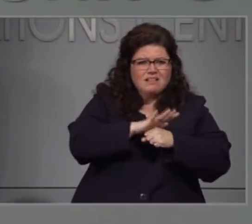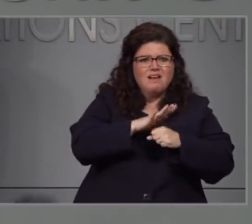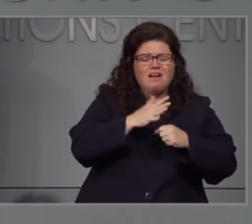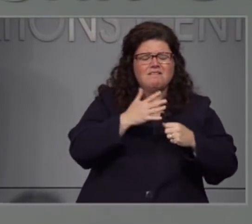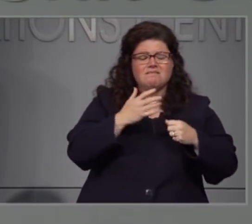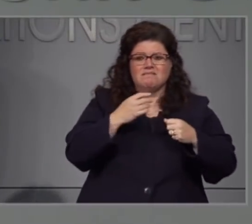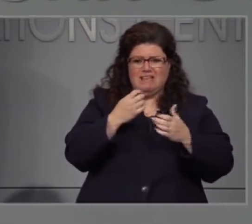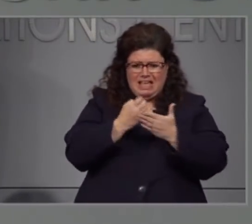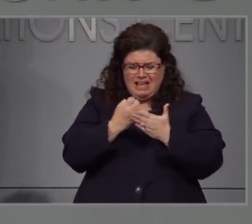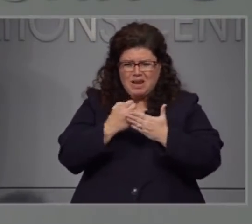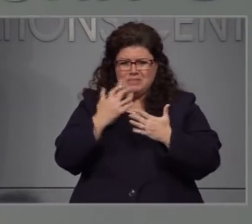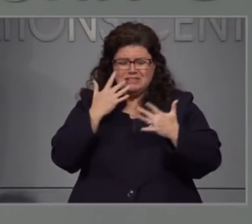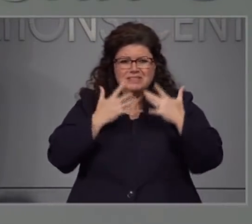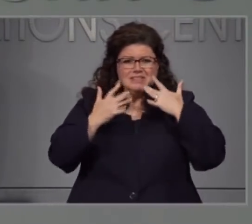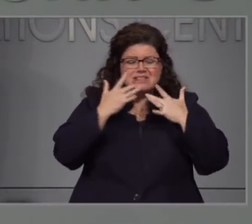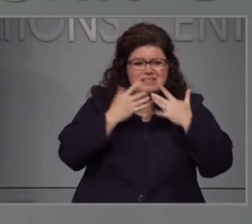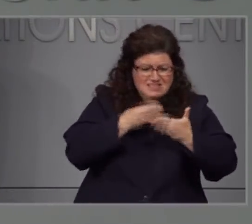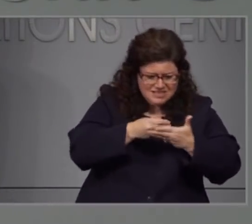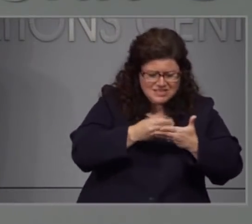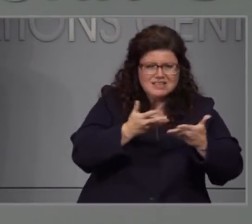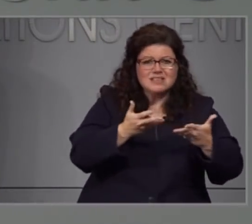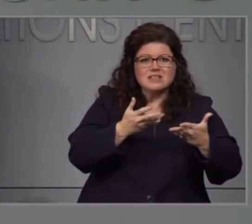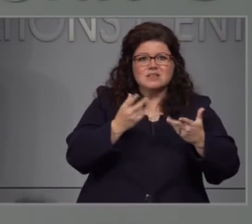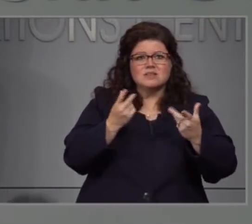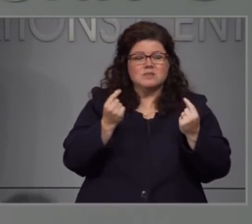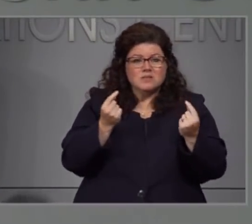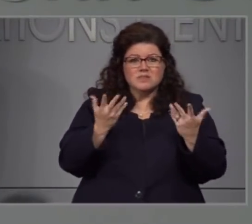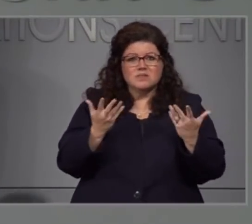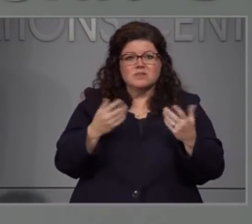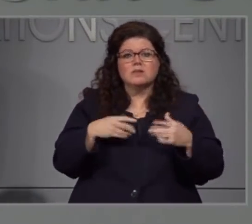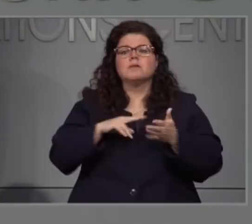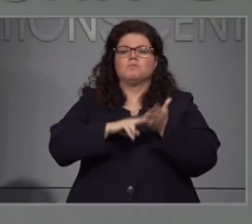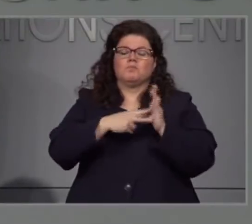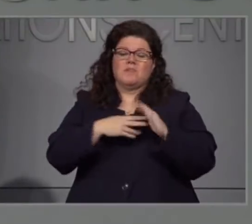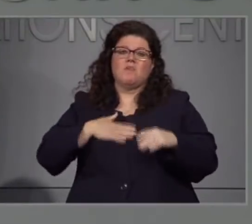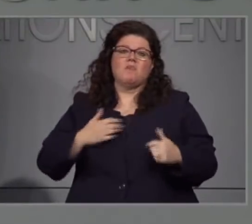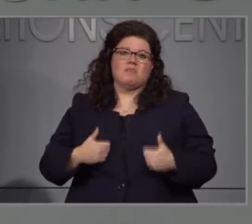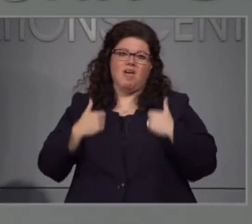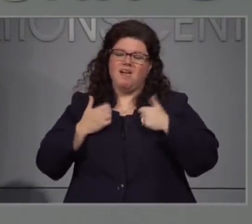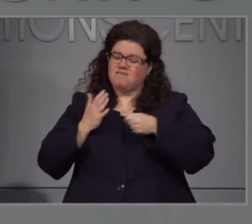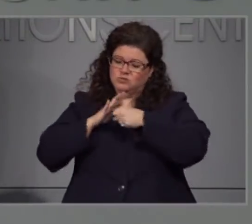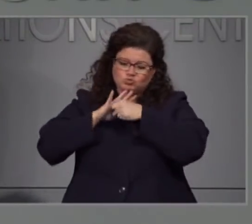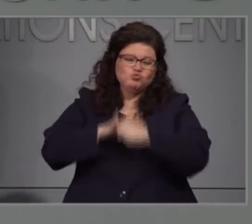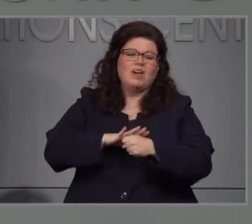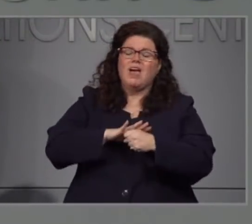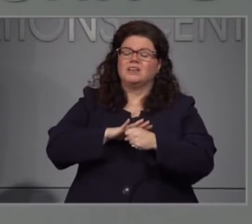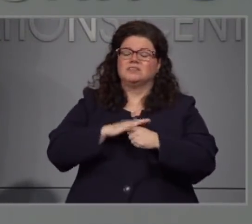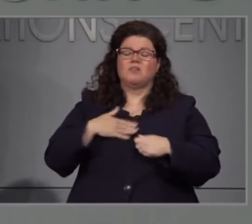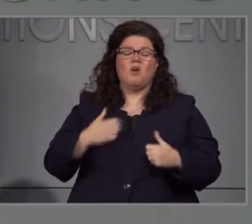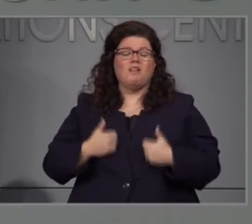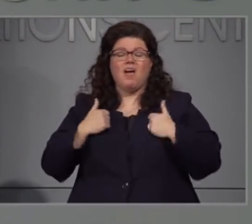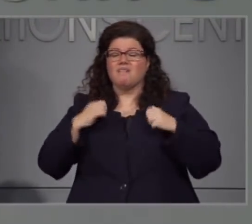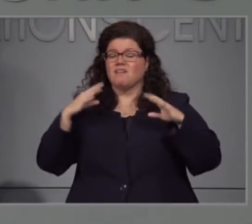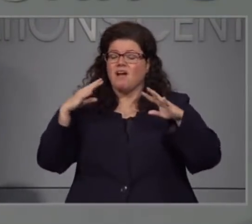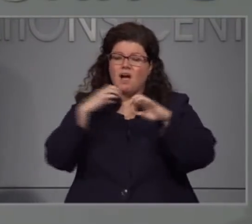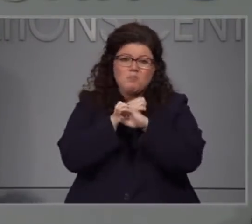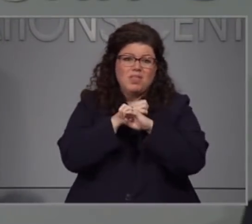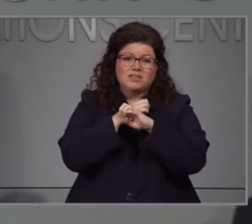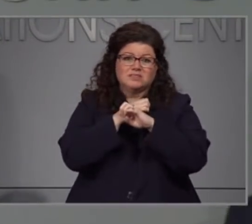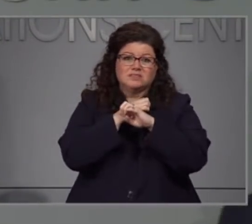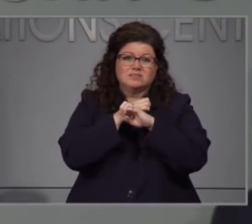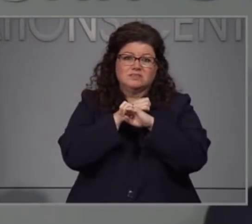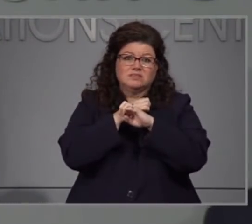survivorship. Life for all of us is more stressful and complex, and nurses are no